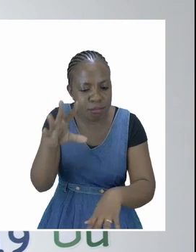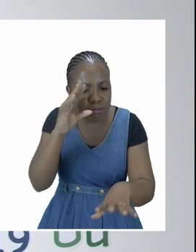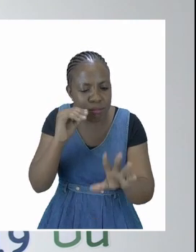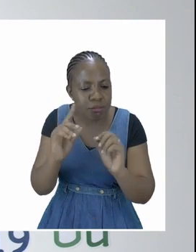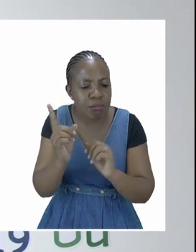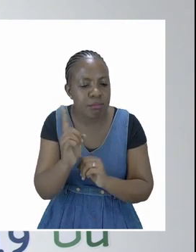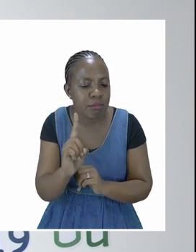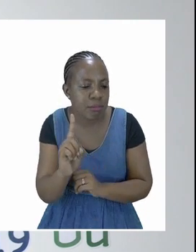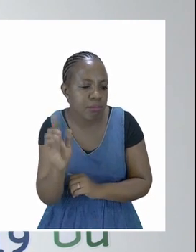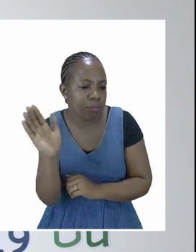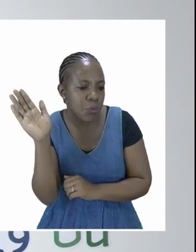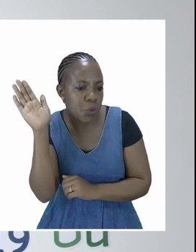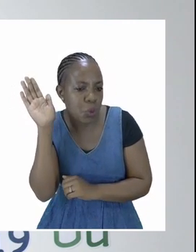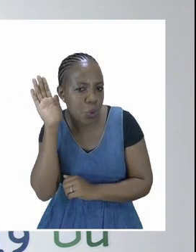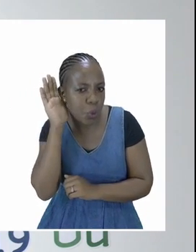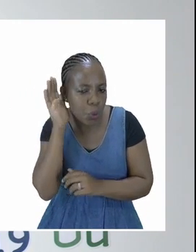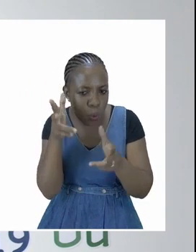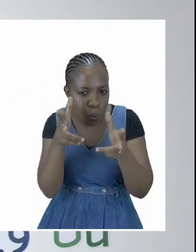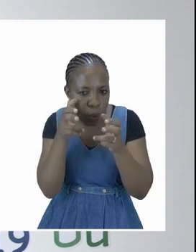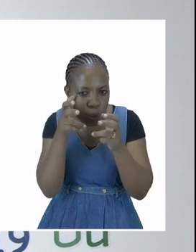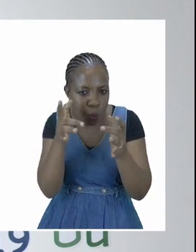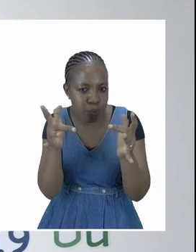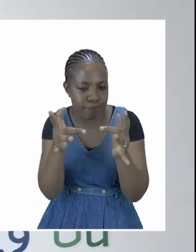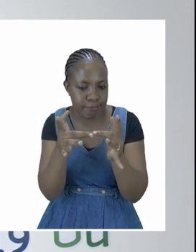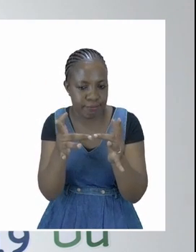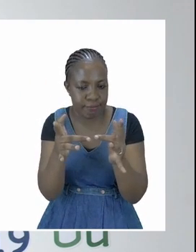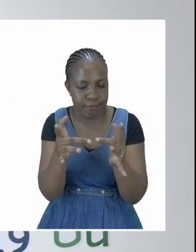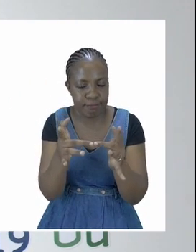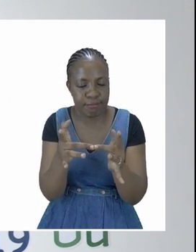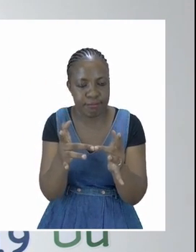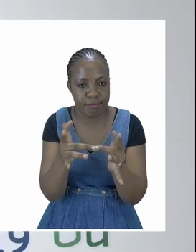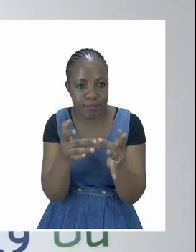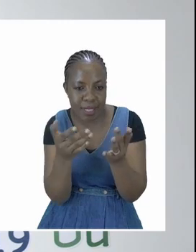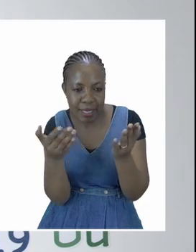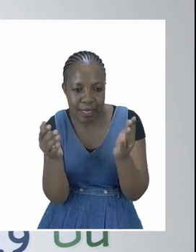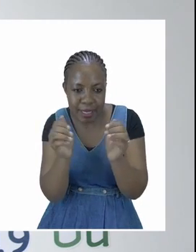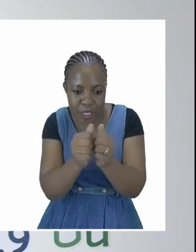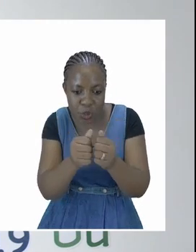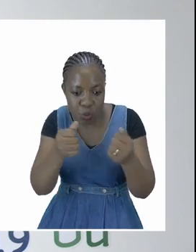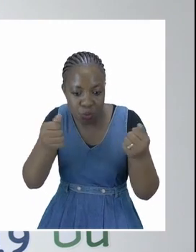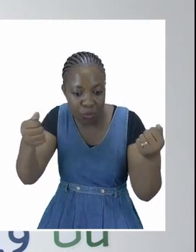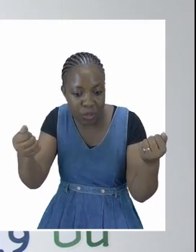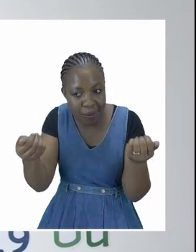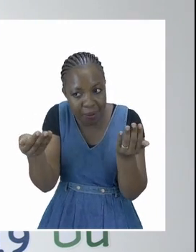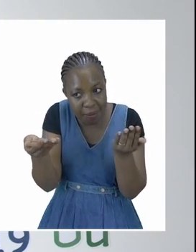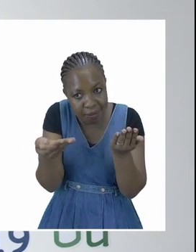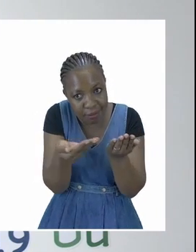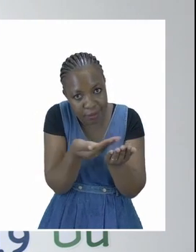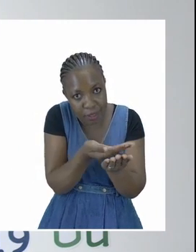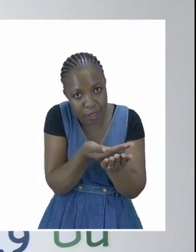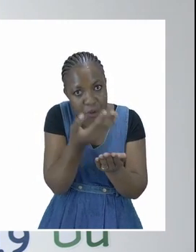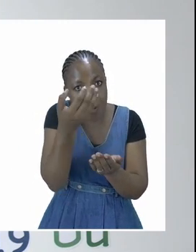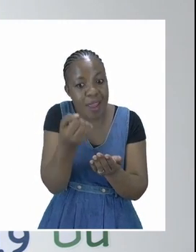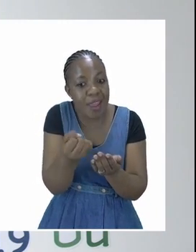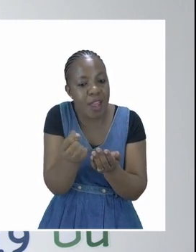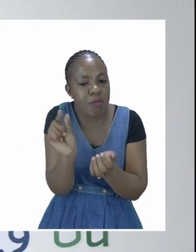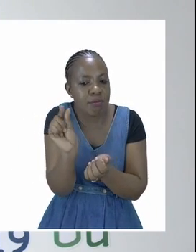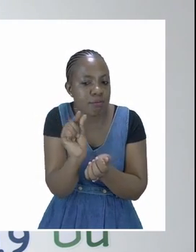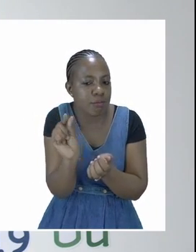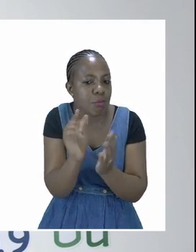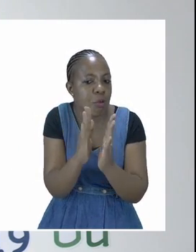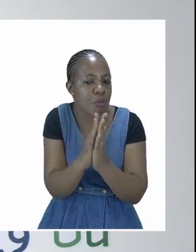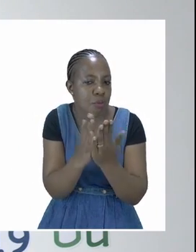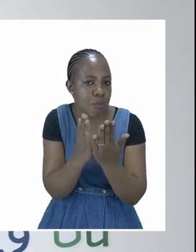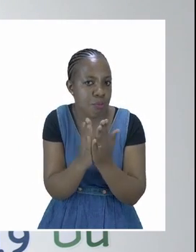or watching online. Inside the newspapers, there is an insert of the lesson